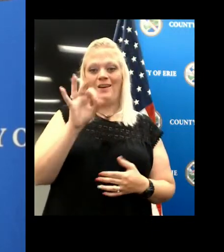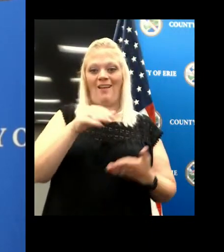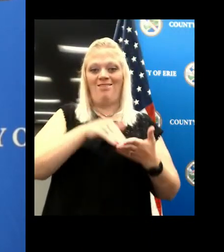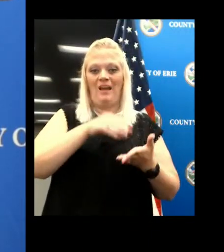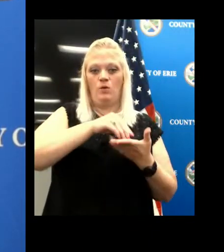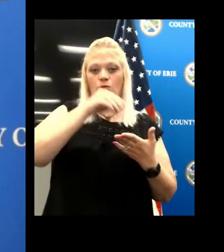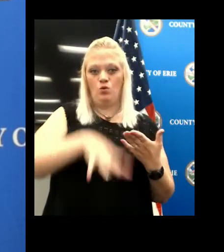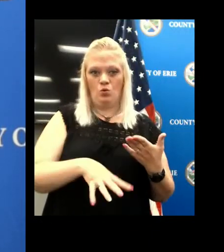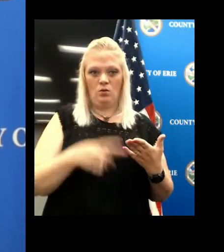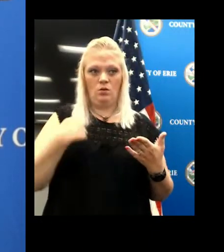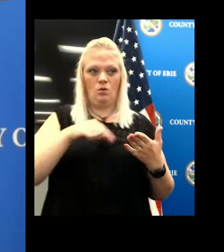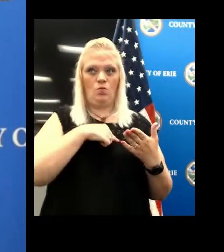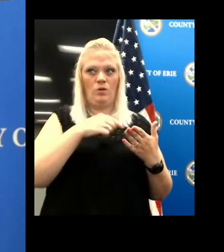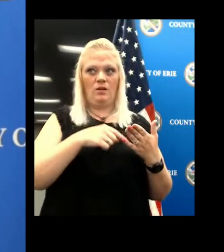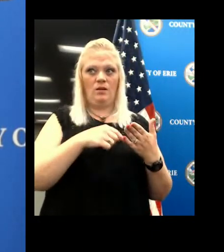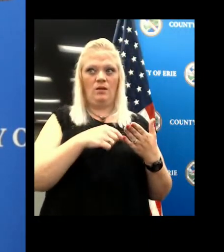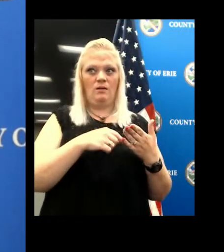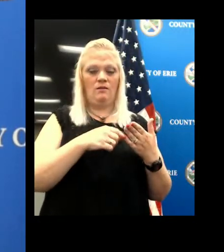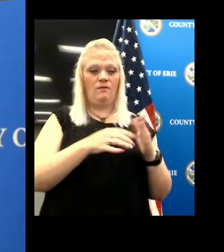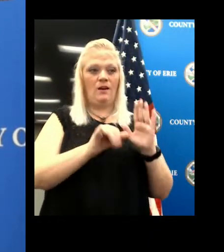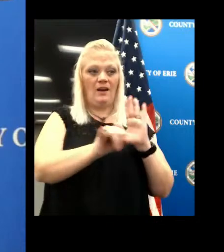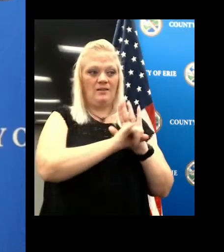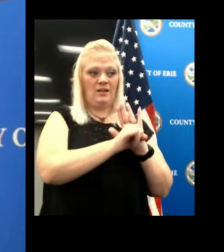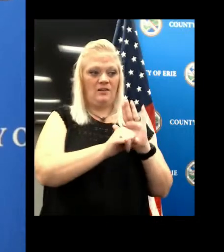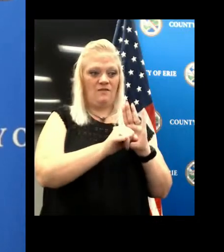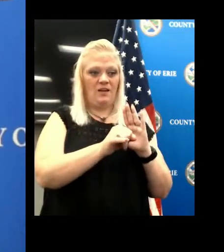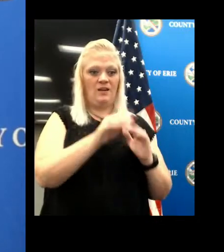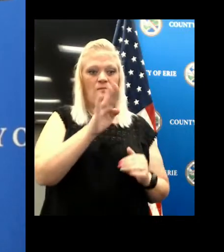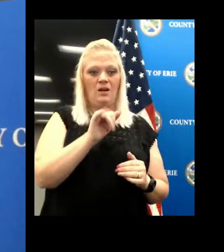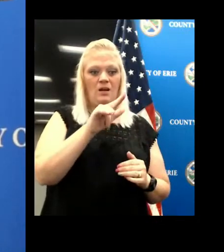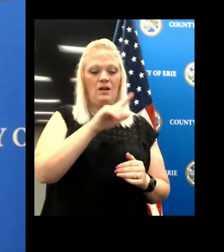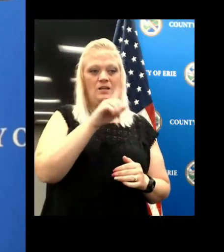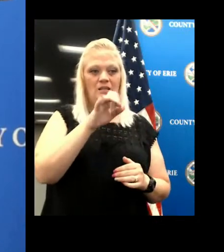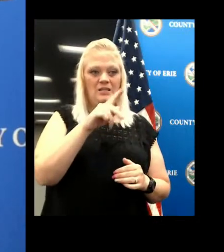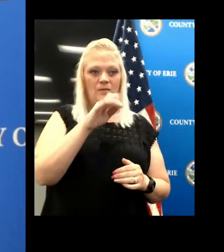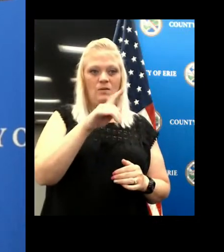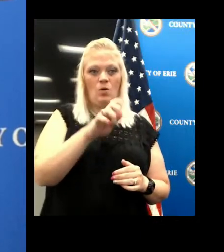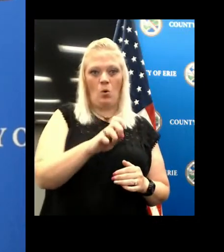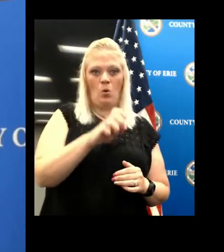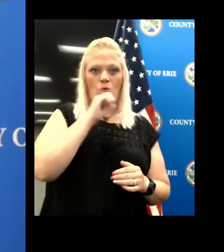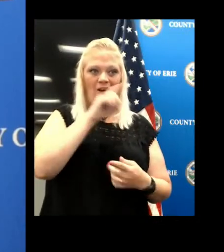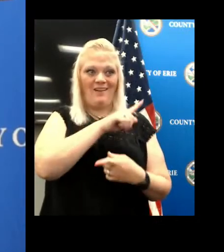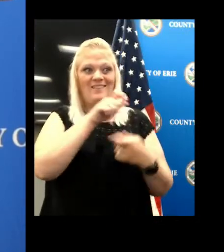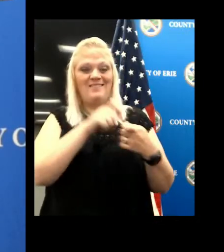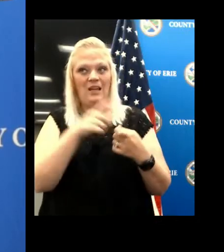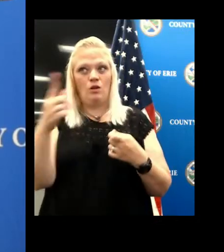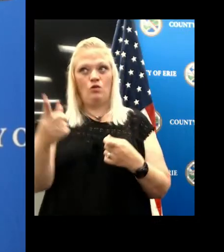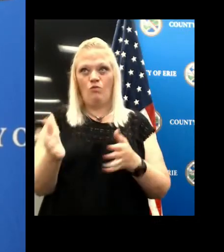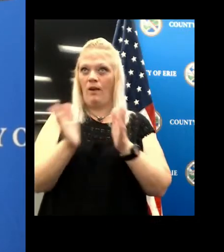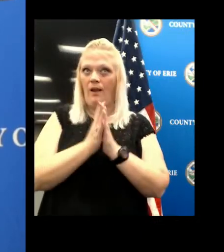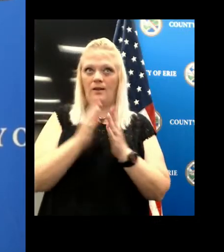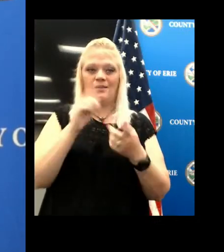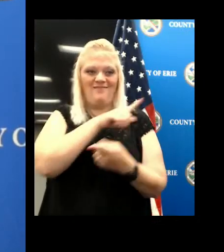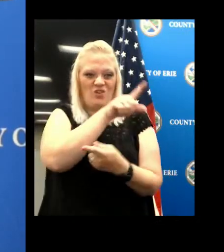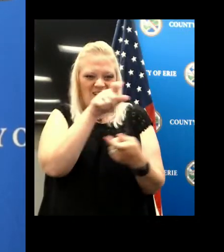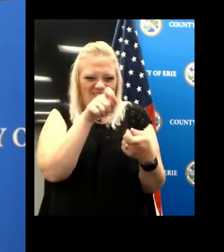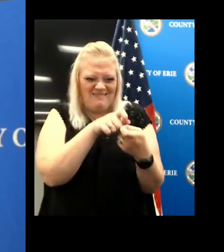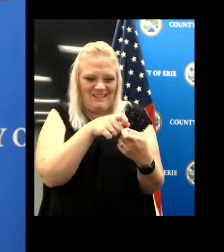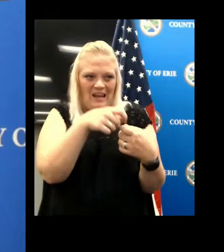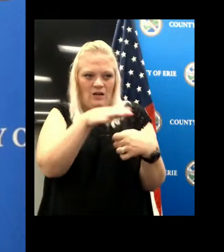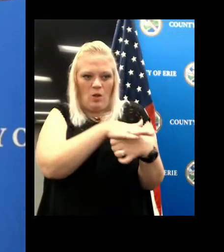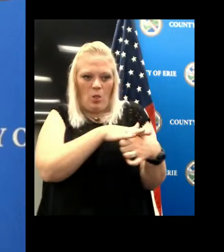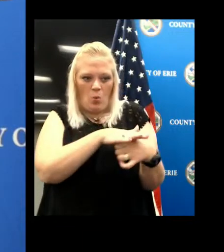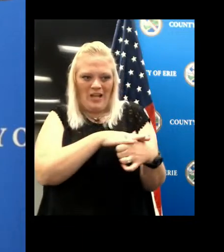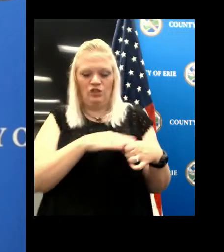students. We've identified a location by zip code. We have not identified the exact location. What you've been asking for all along is the exact location, which would